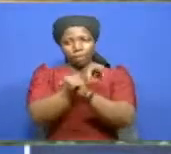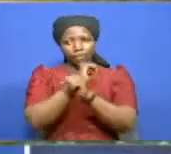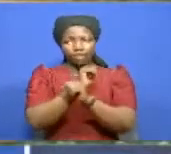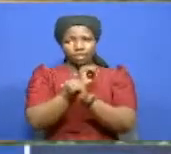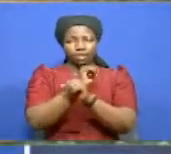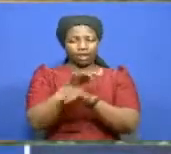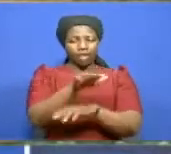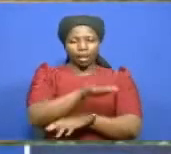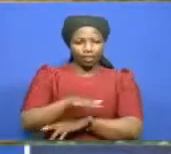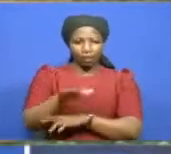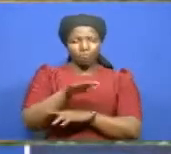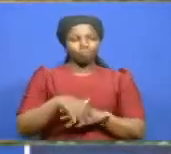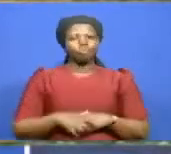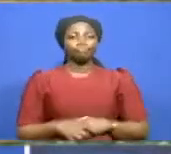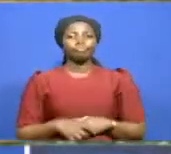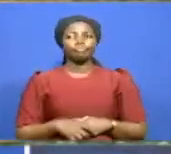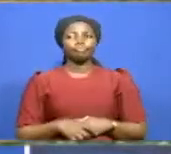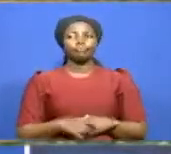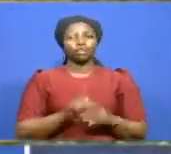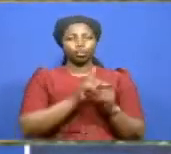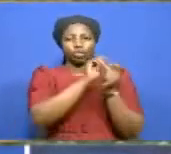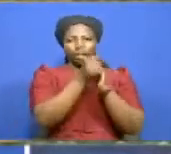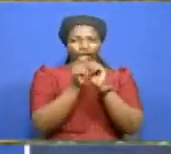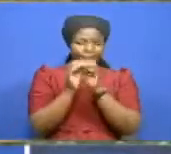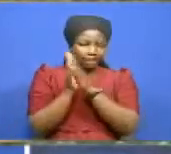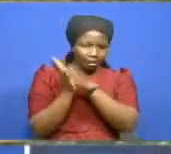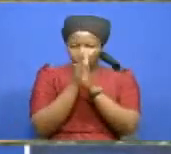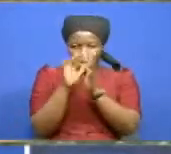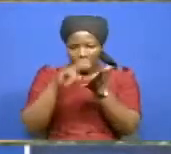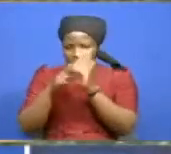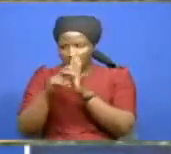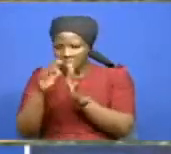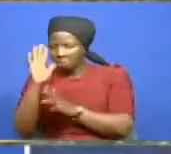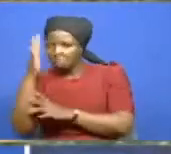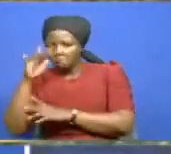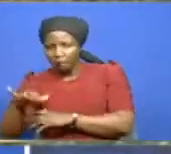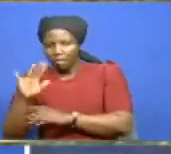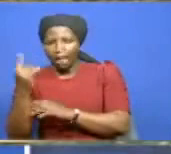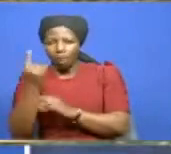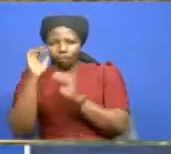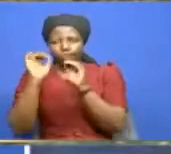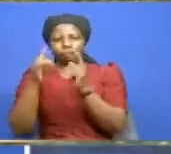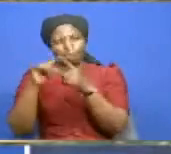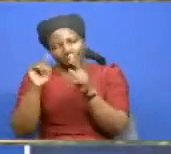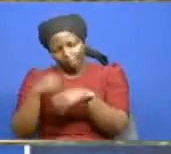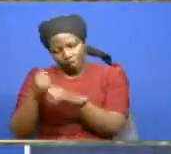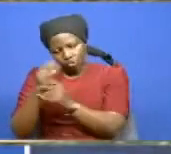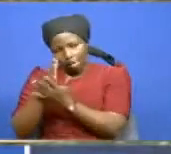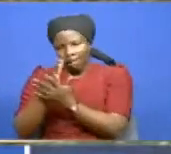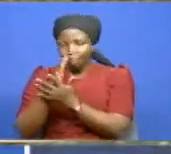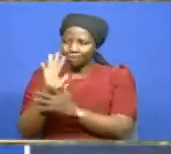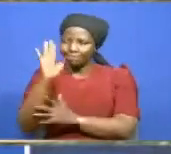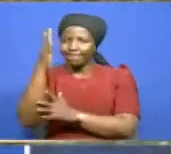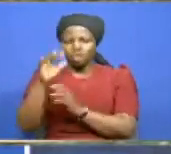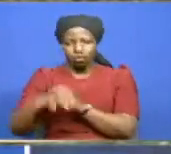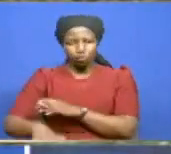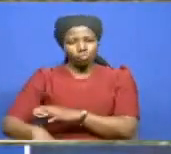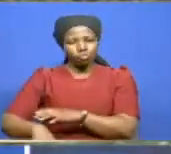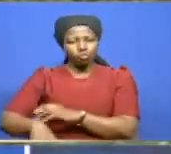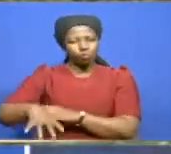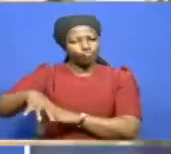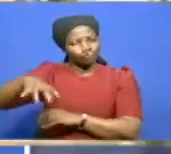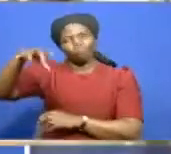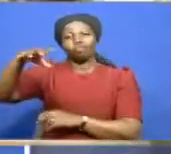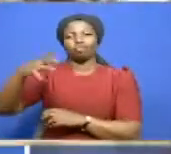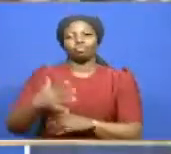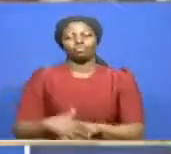story is not just about planting a tree. It's about sustaining the growth of a tree, of a tree to